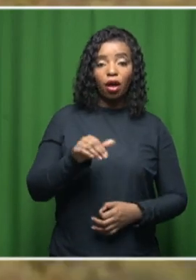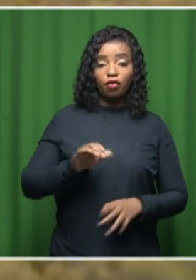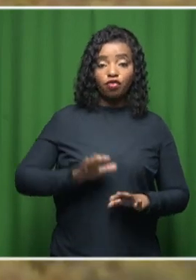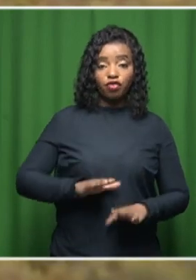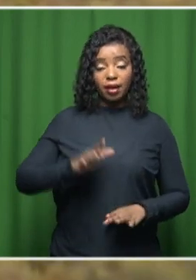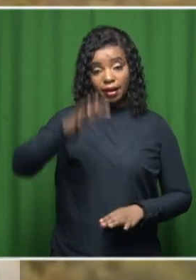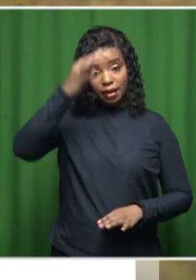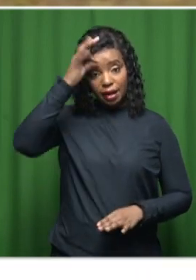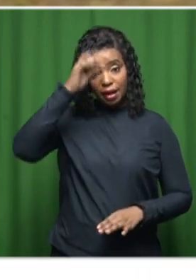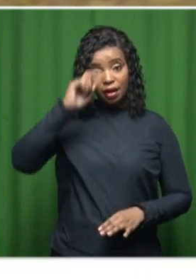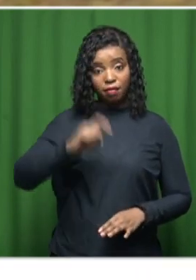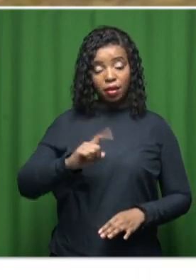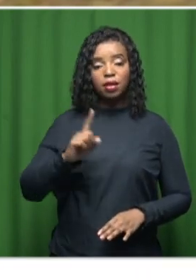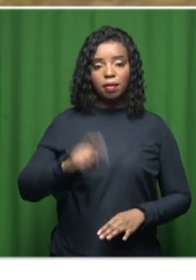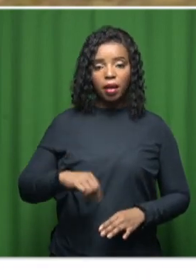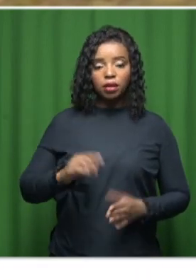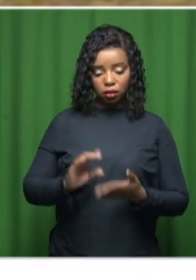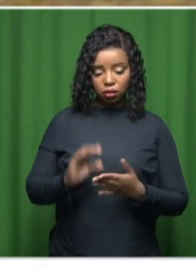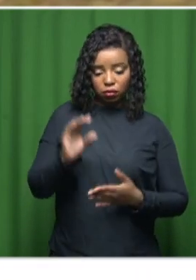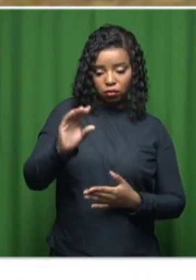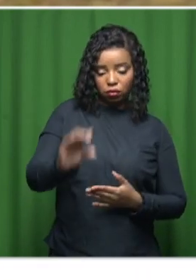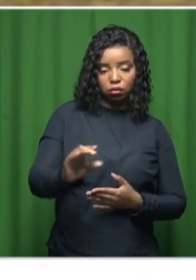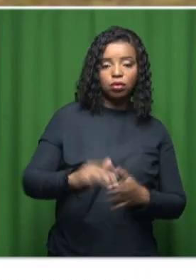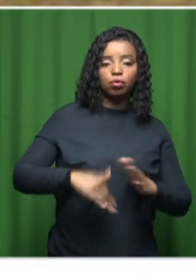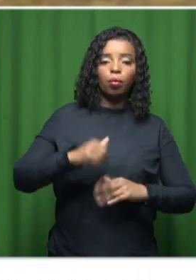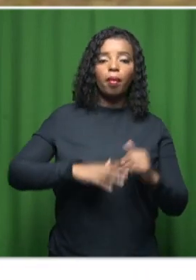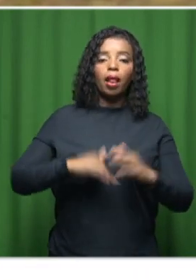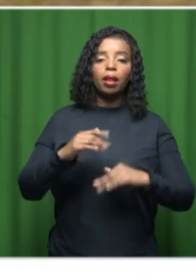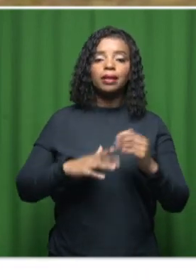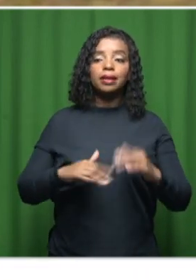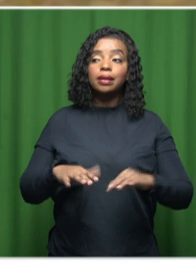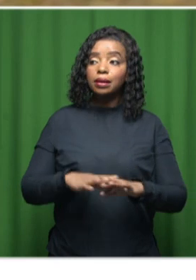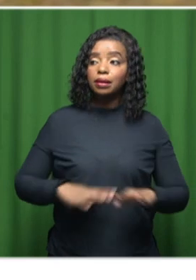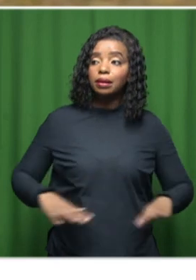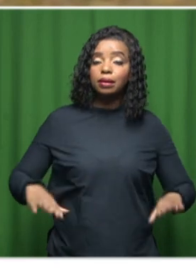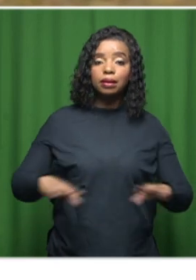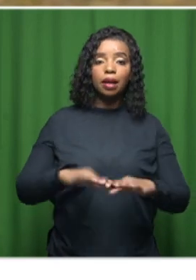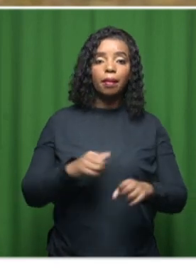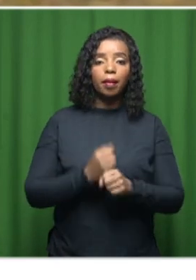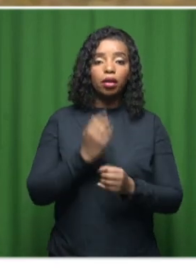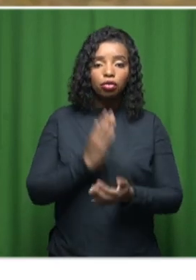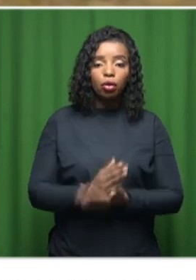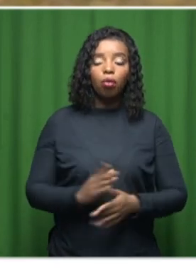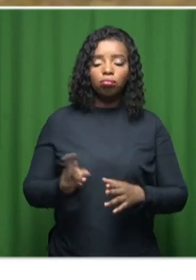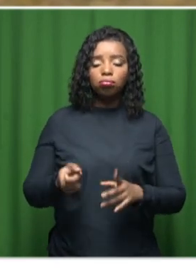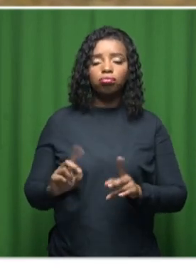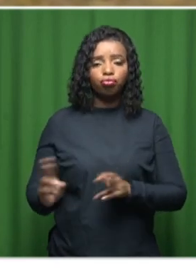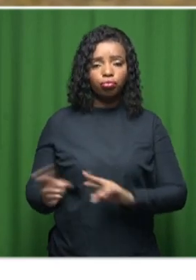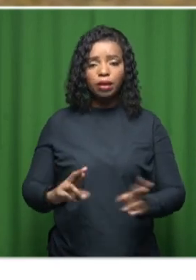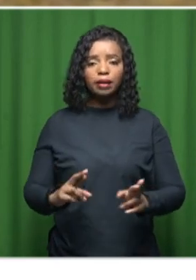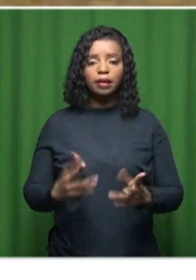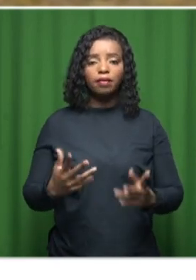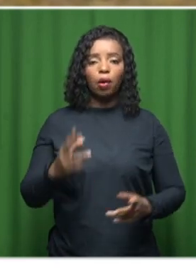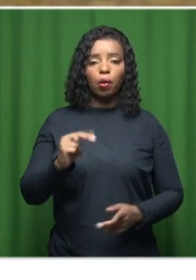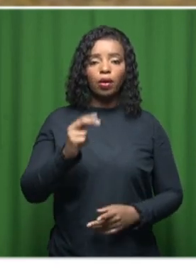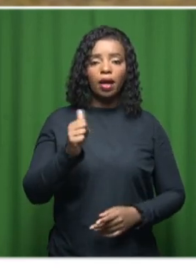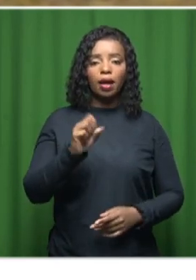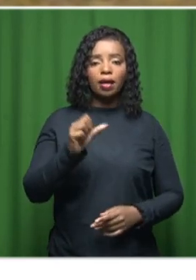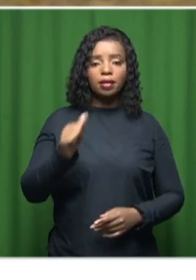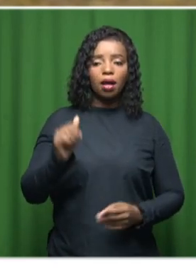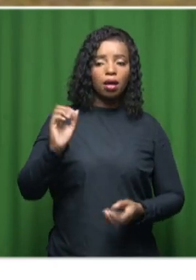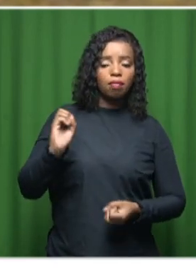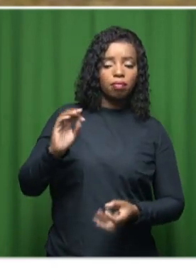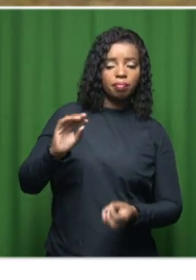have to invest in building the site and making sure the facility is ready for the infrastructure that NASA will put in. So